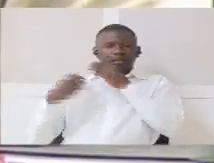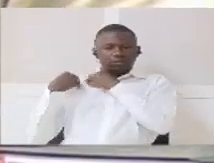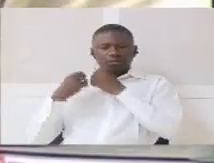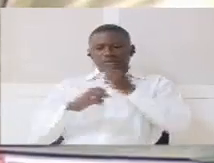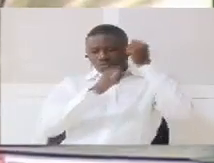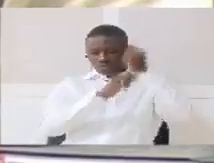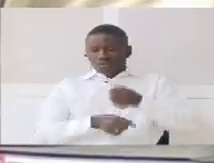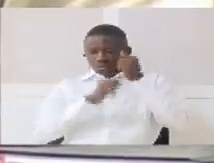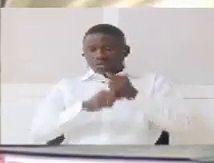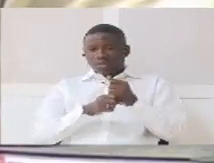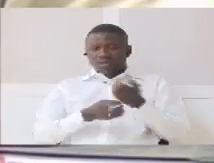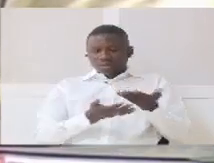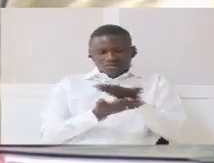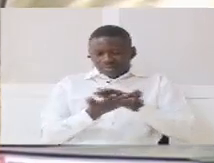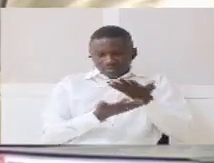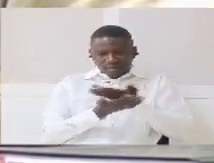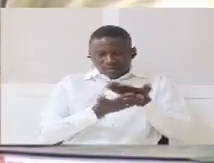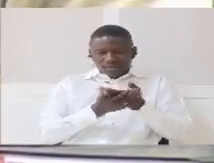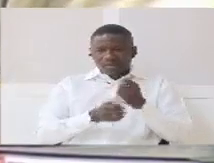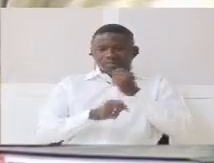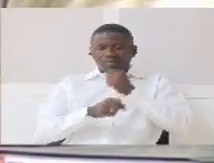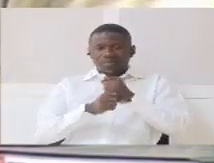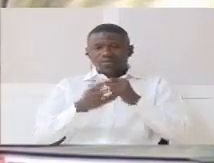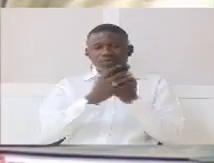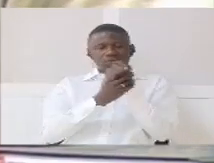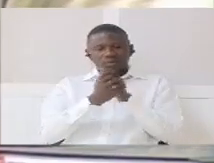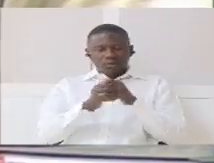futo da daje obviously.